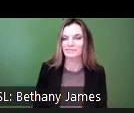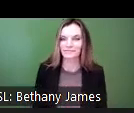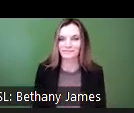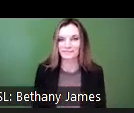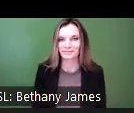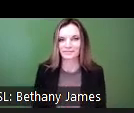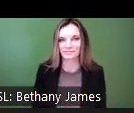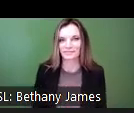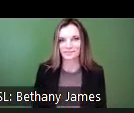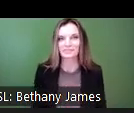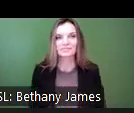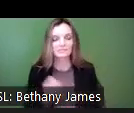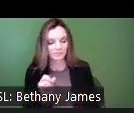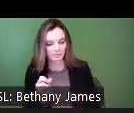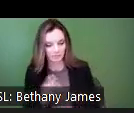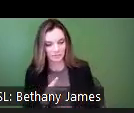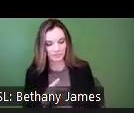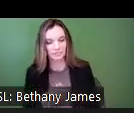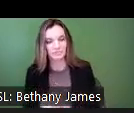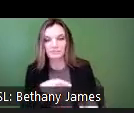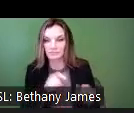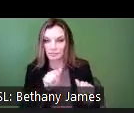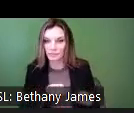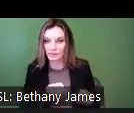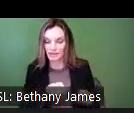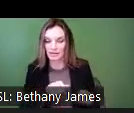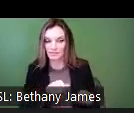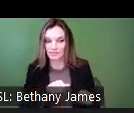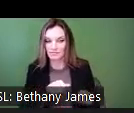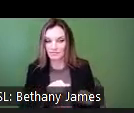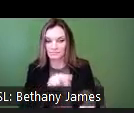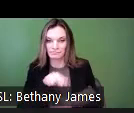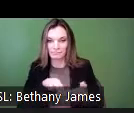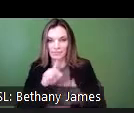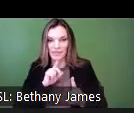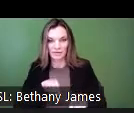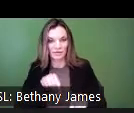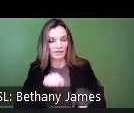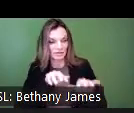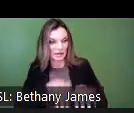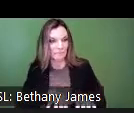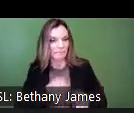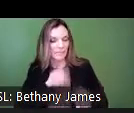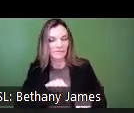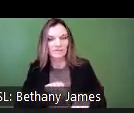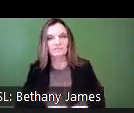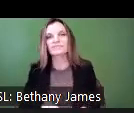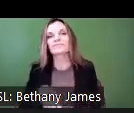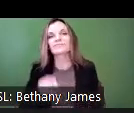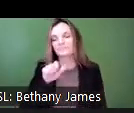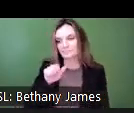address. Okay, but they can come back and look at the answers if they're typed in. Yep, so if you type them in, they'll become part of the